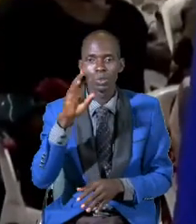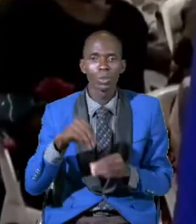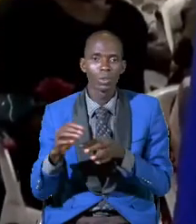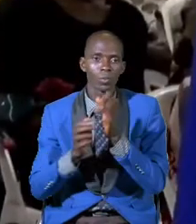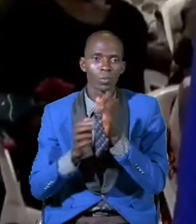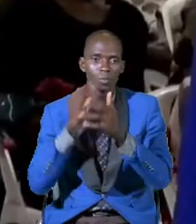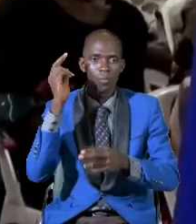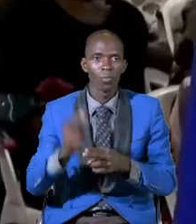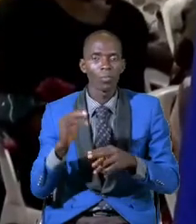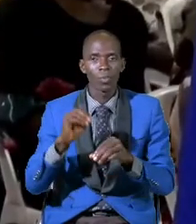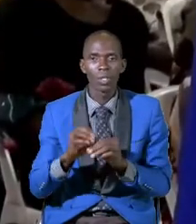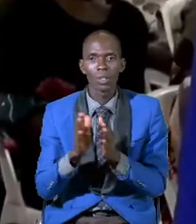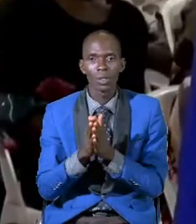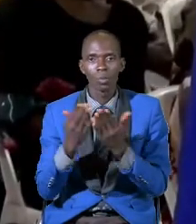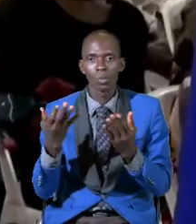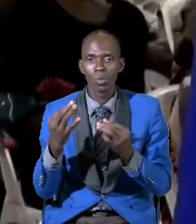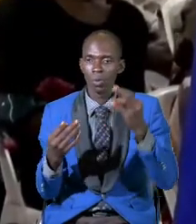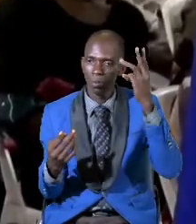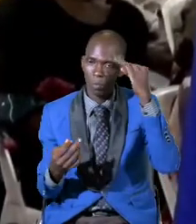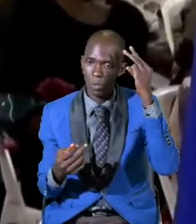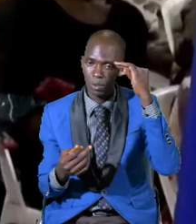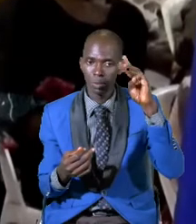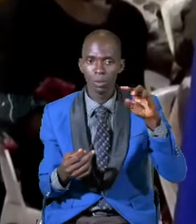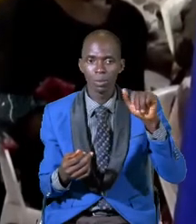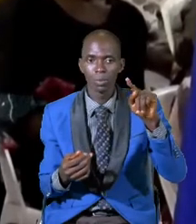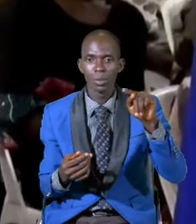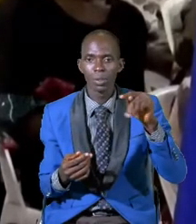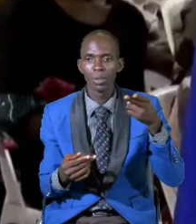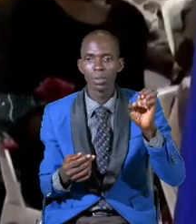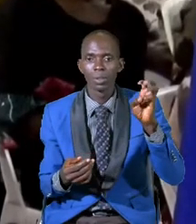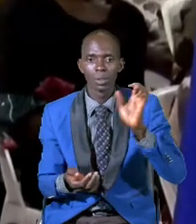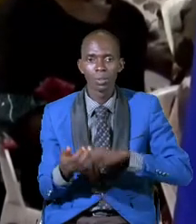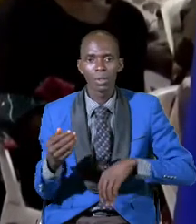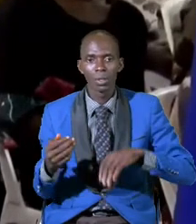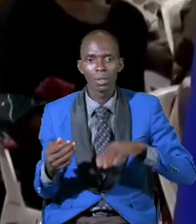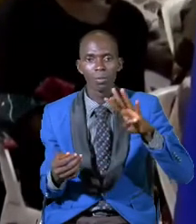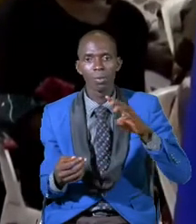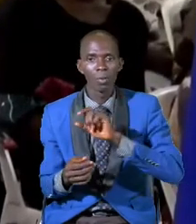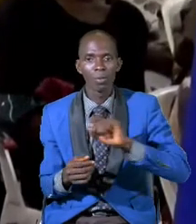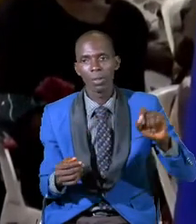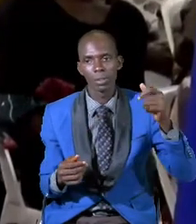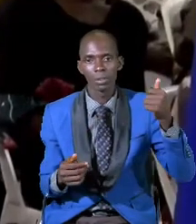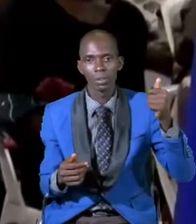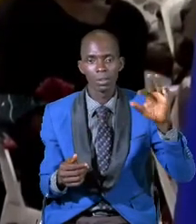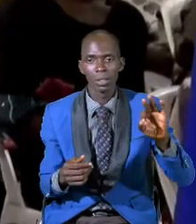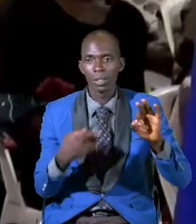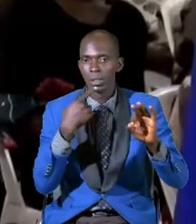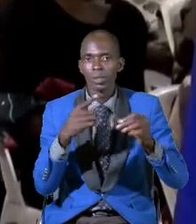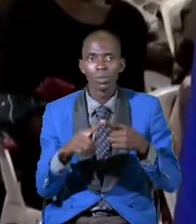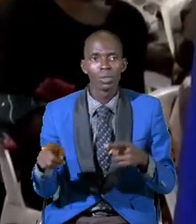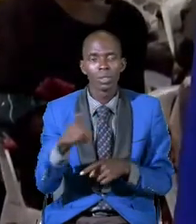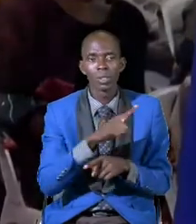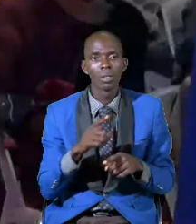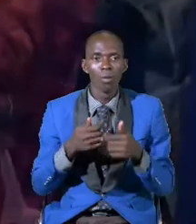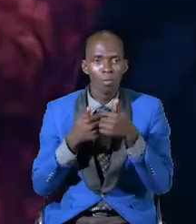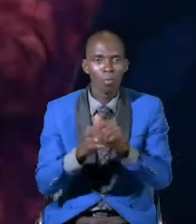In Matthew chapter 4 verse 19, and he says unto them, follow me and